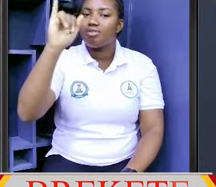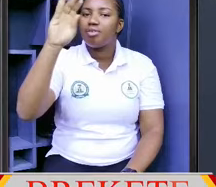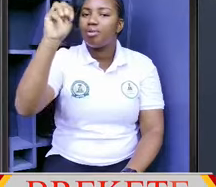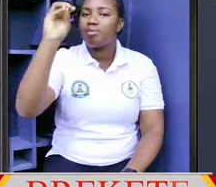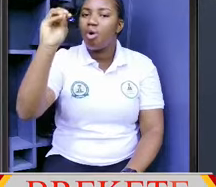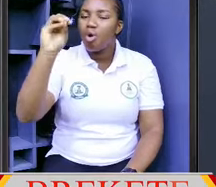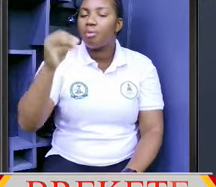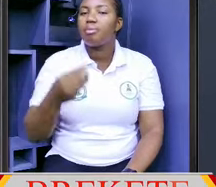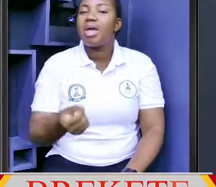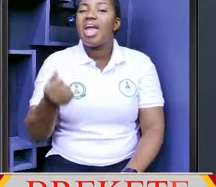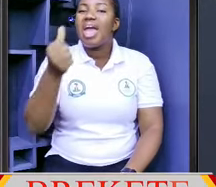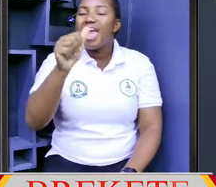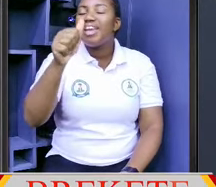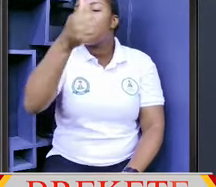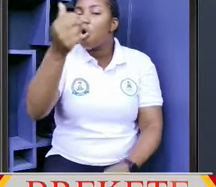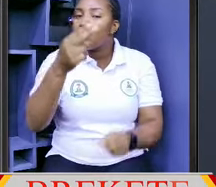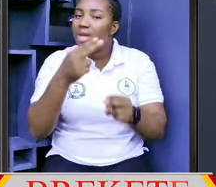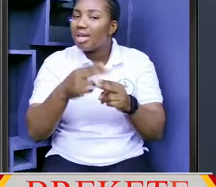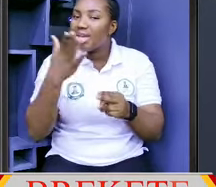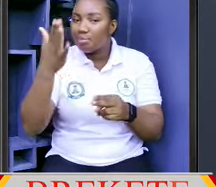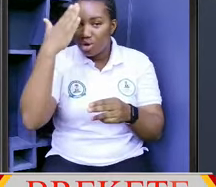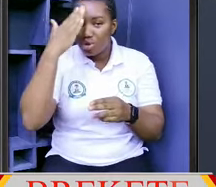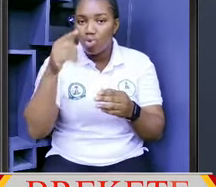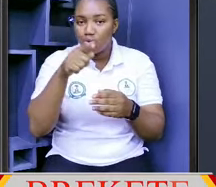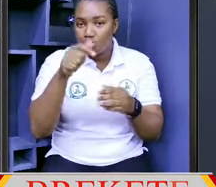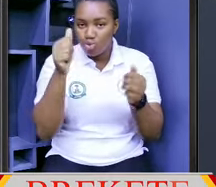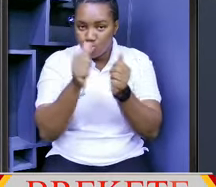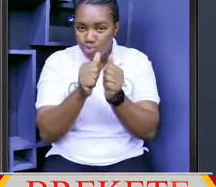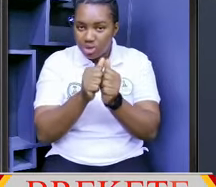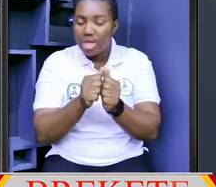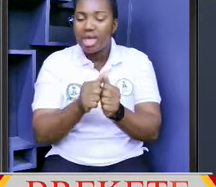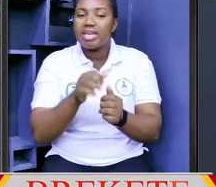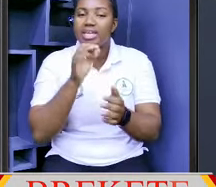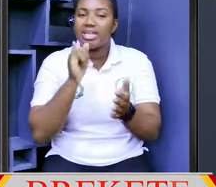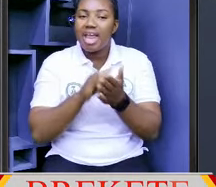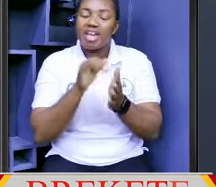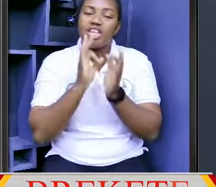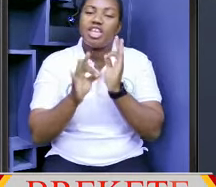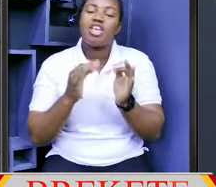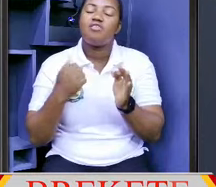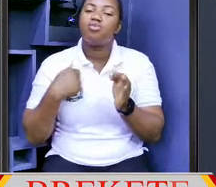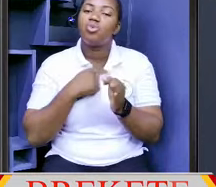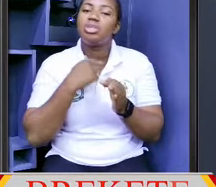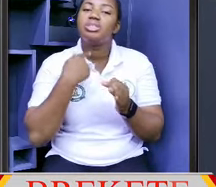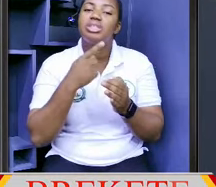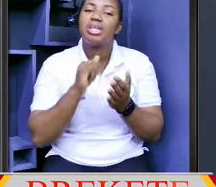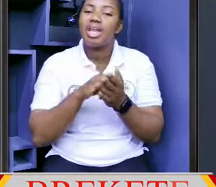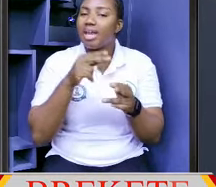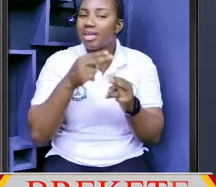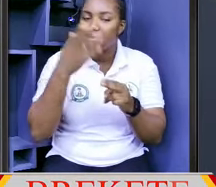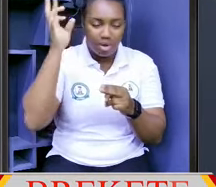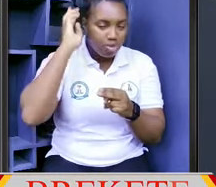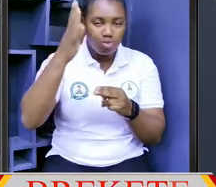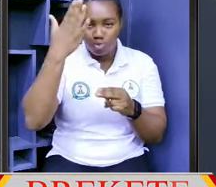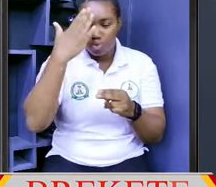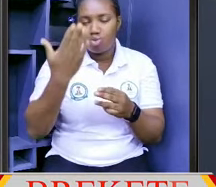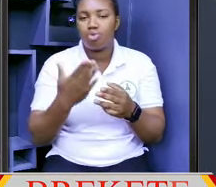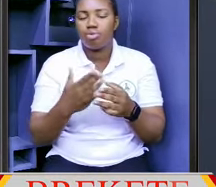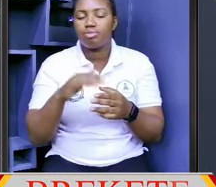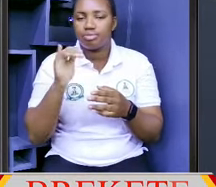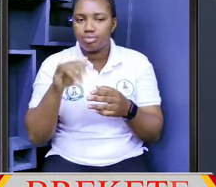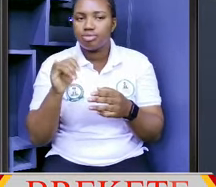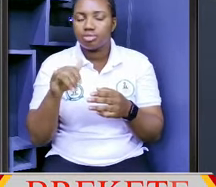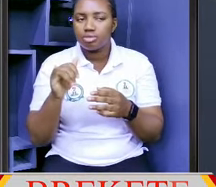any other name where they sabi you with, where people, once we mention them, people go know say na you.